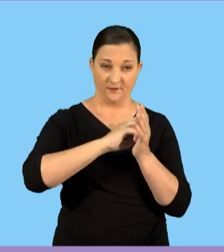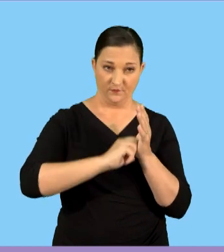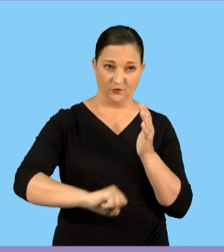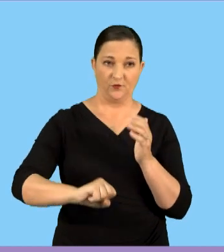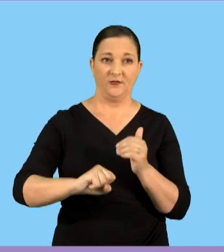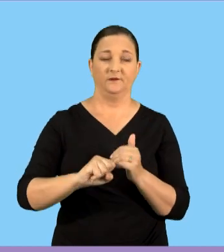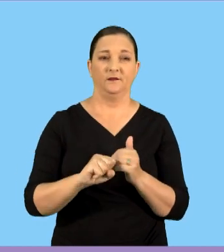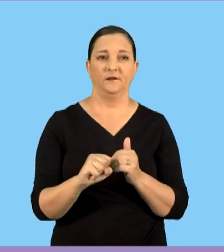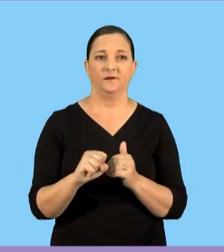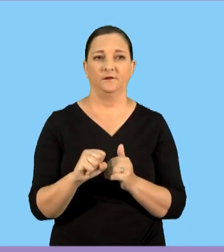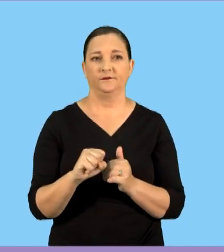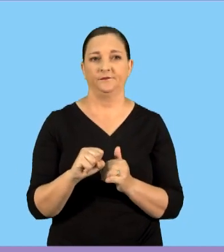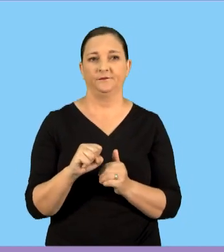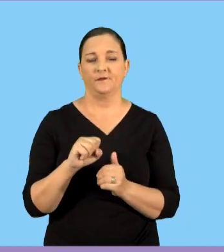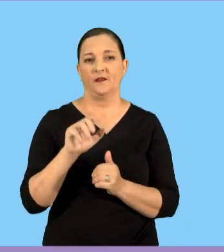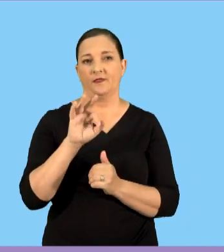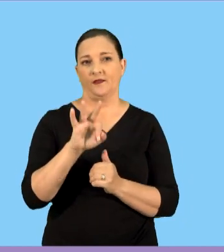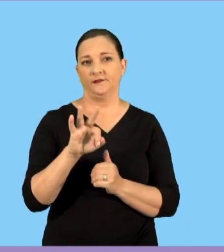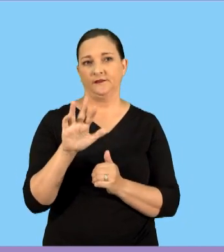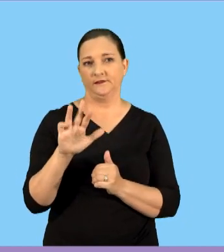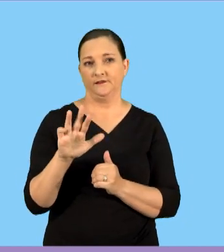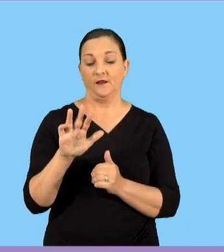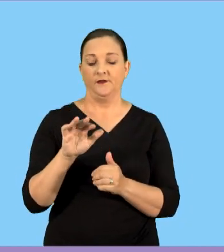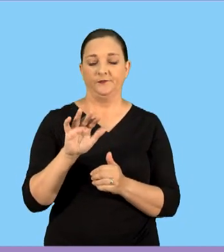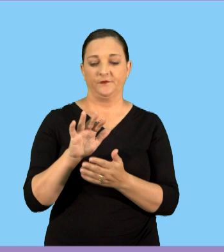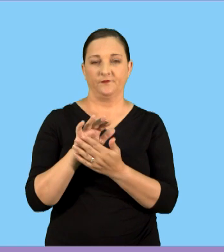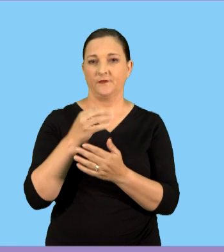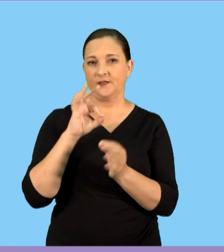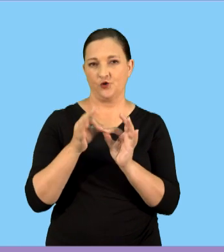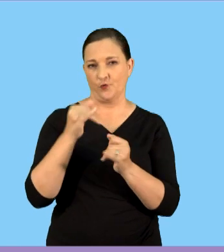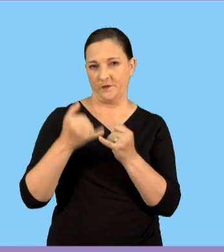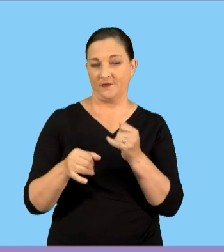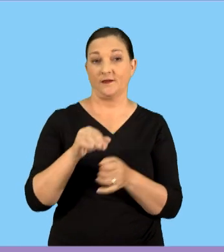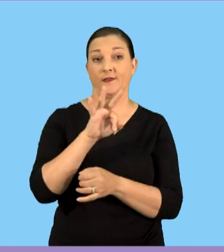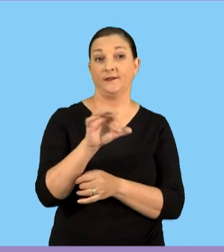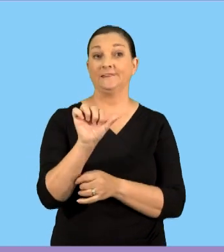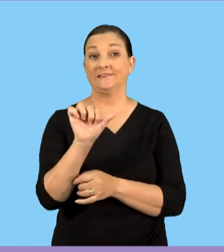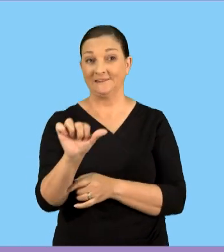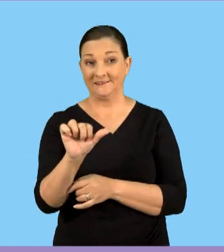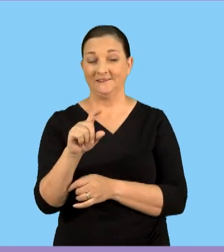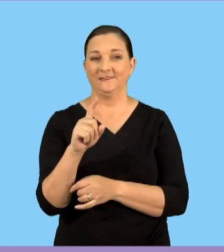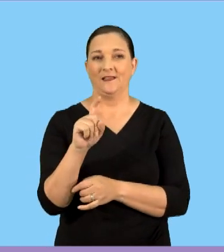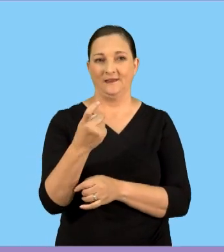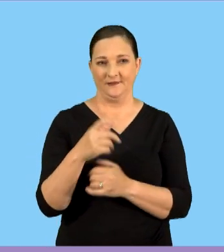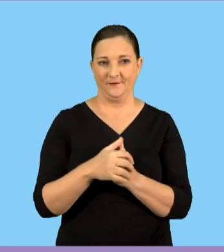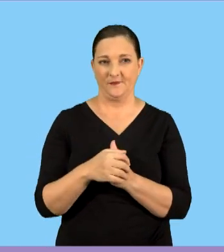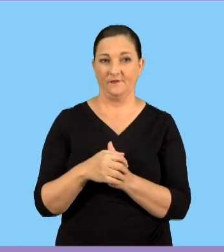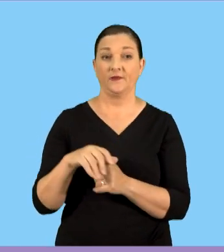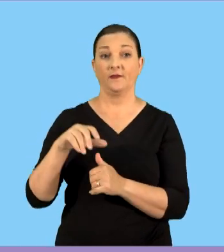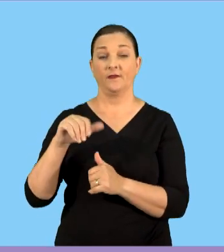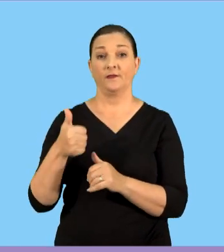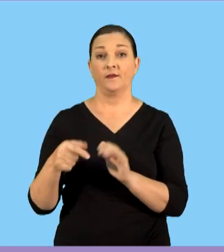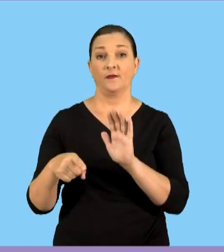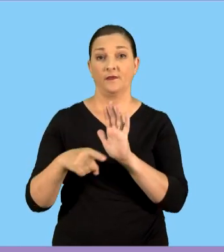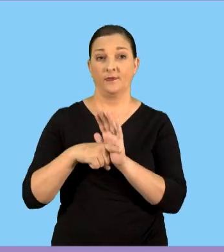subtracting. 4 multiplied by 9 is going to be 36 and x. Then we are subtracting again. Then